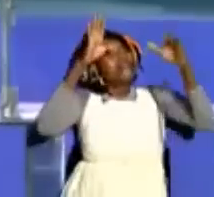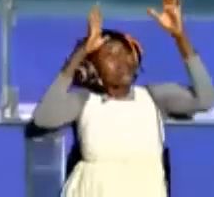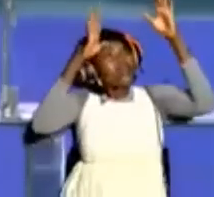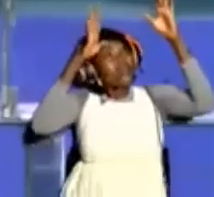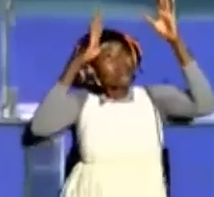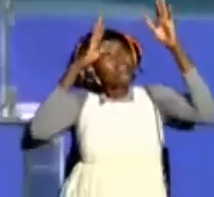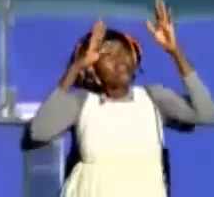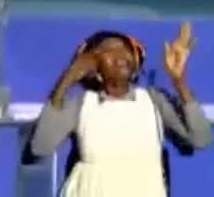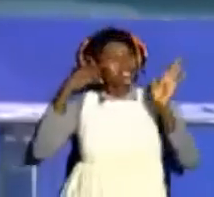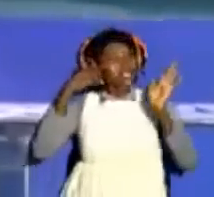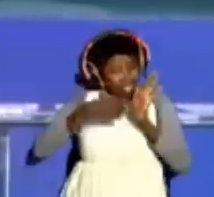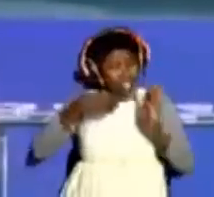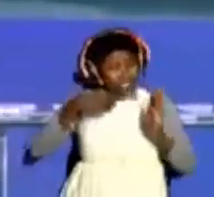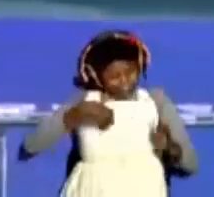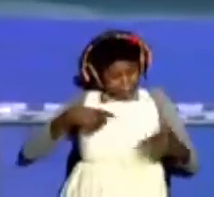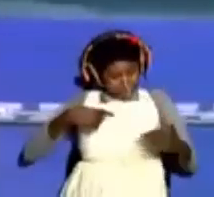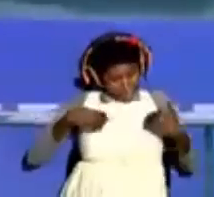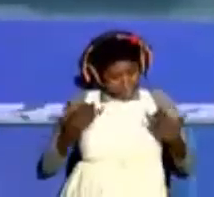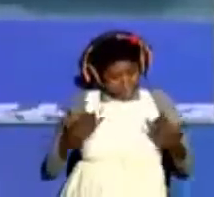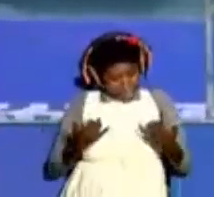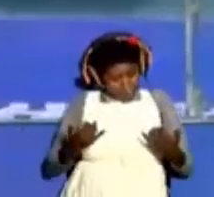Father, check me out.